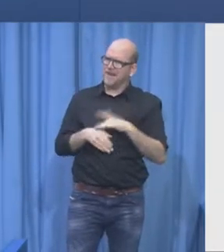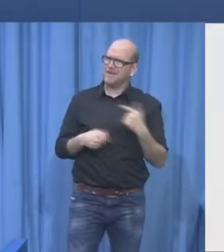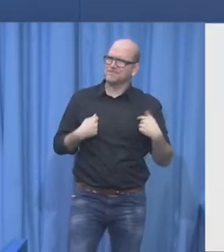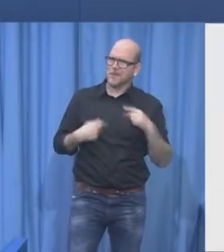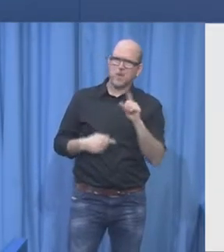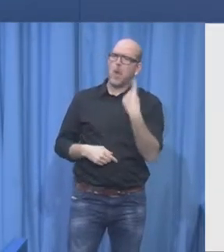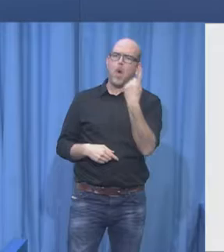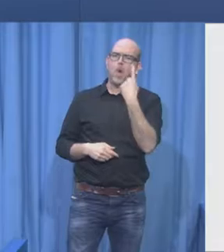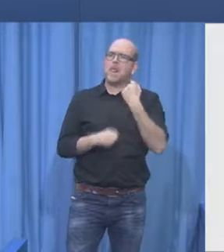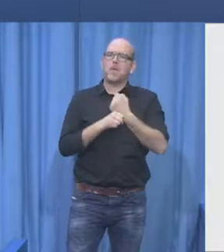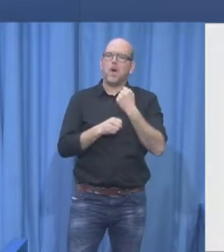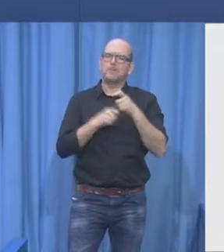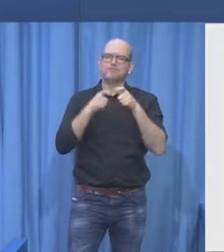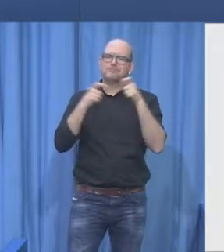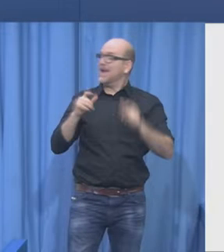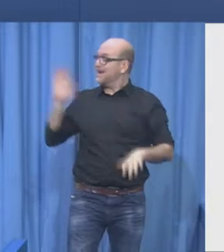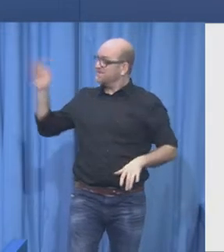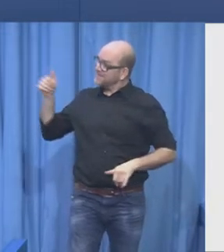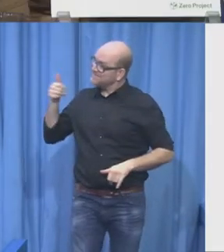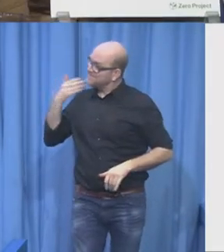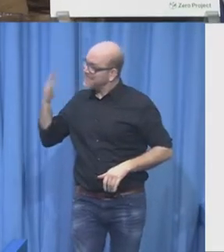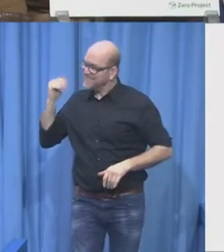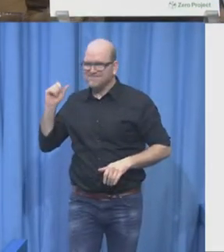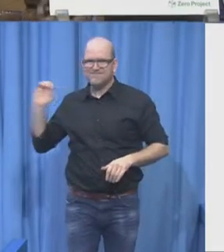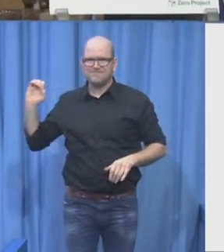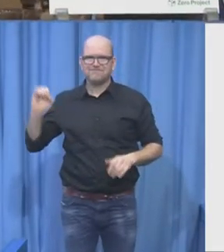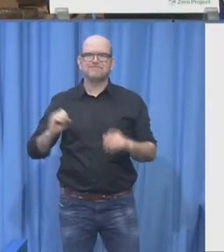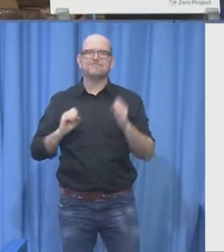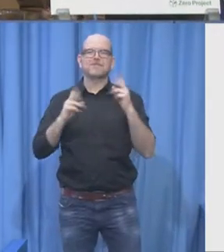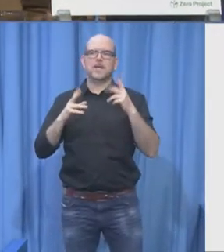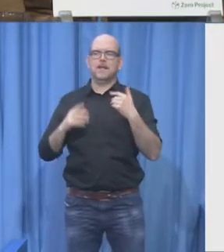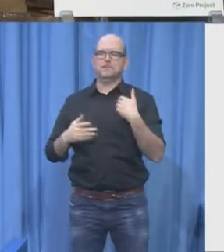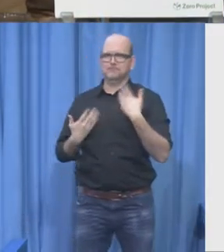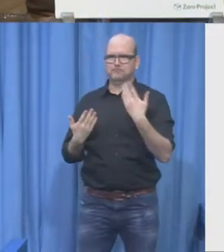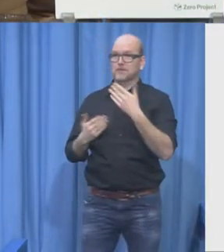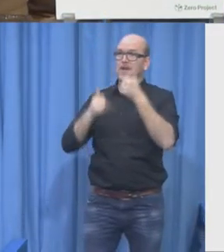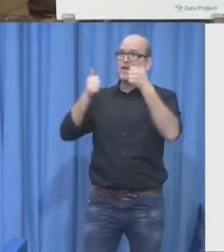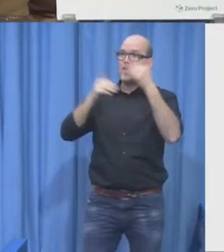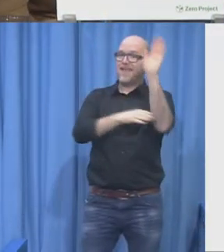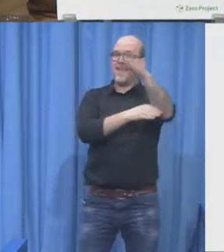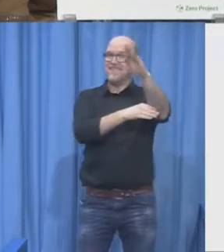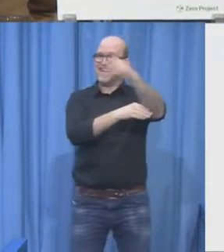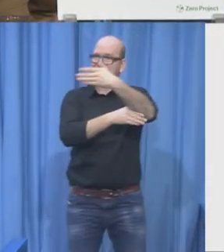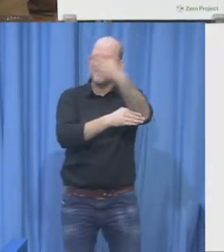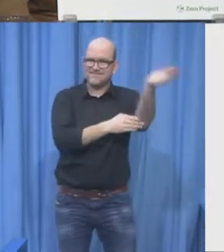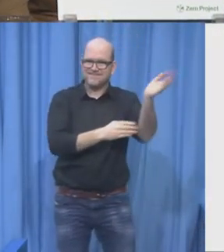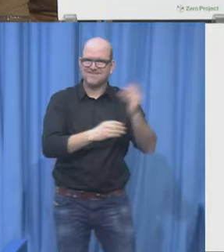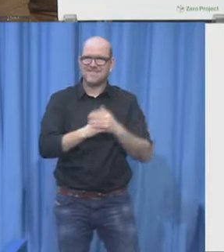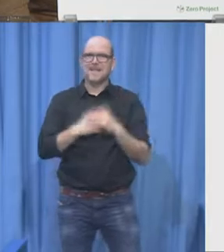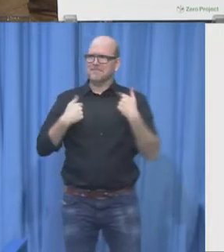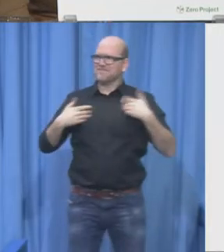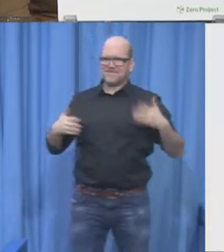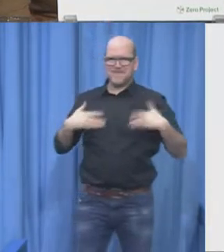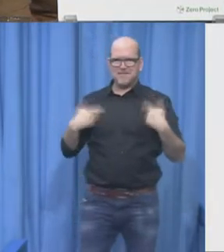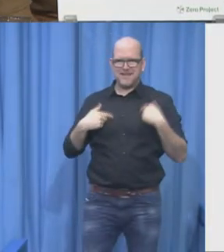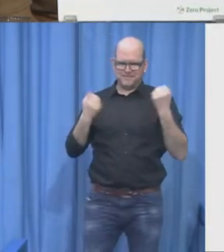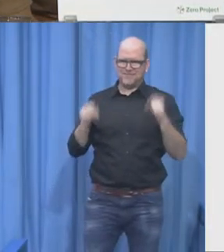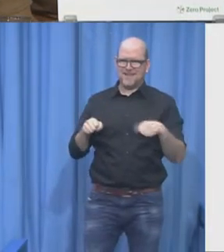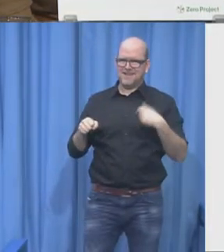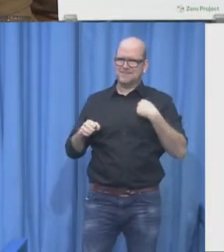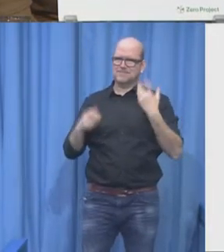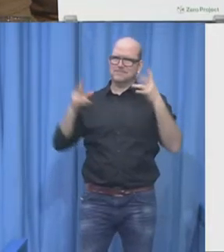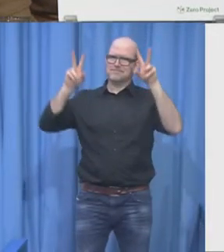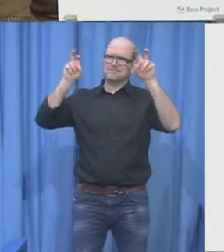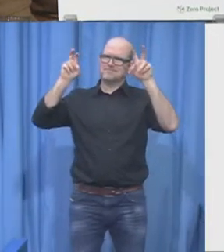Thank you, Frank, and good afternoon, everybody. I have now the pleasure to give you an overview of the development